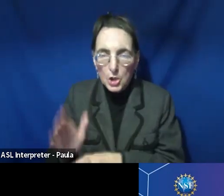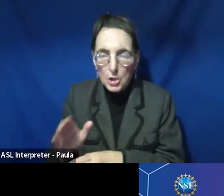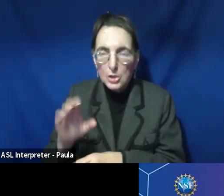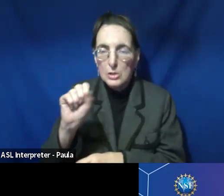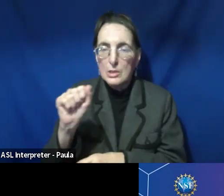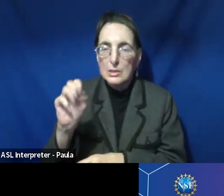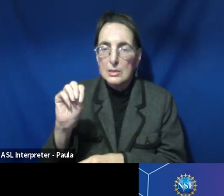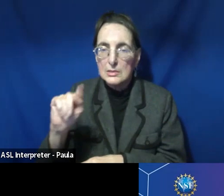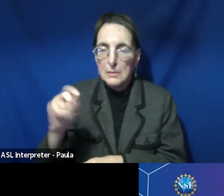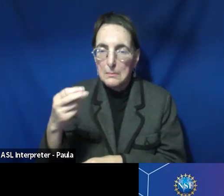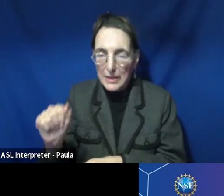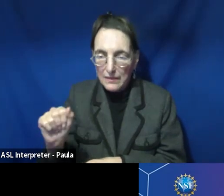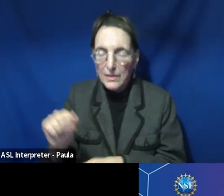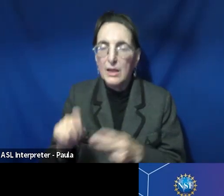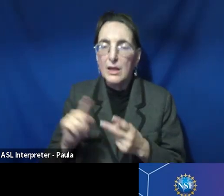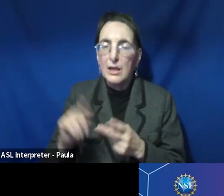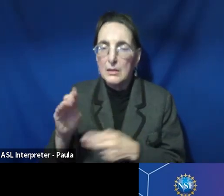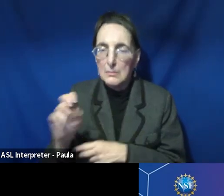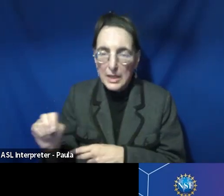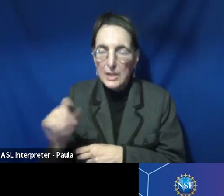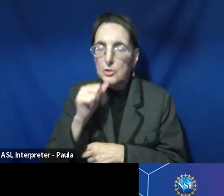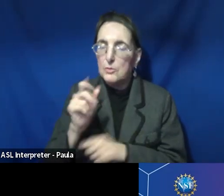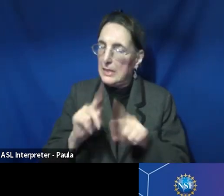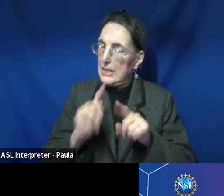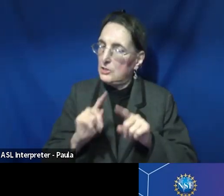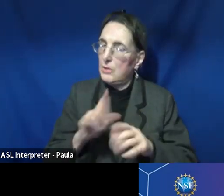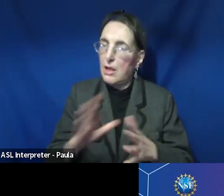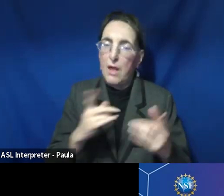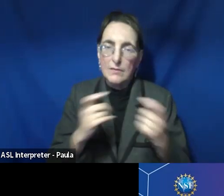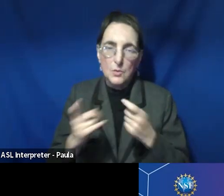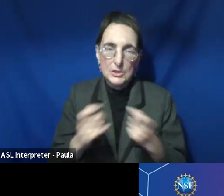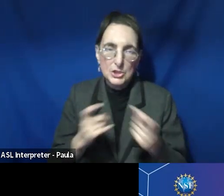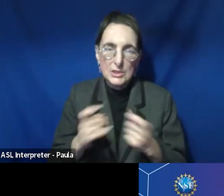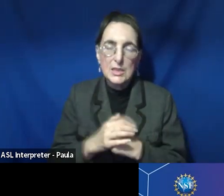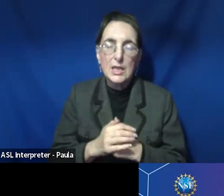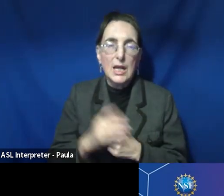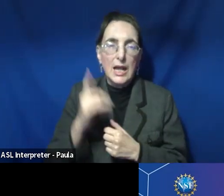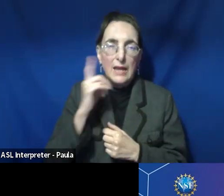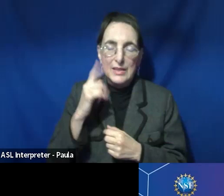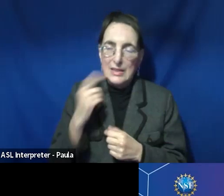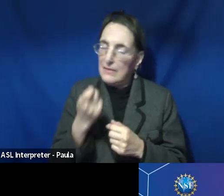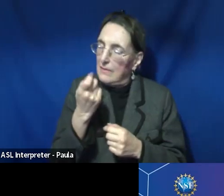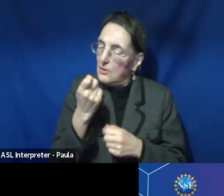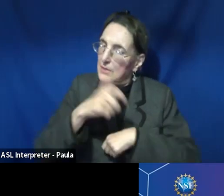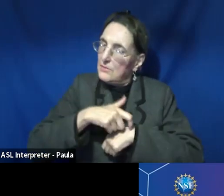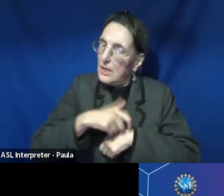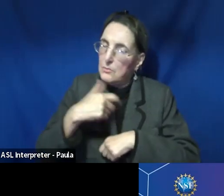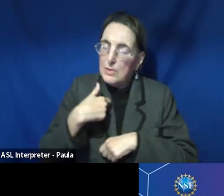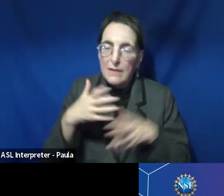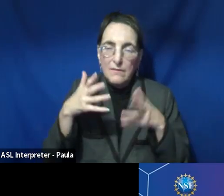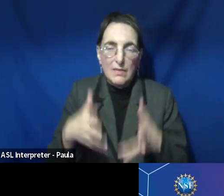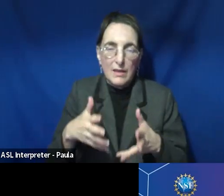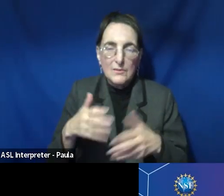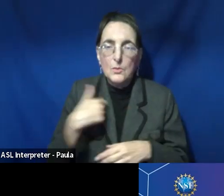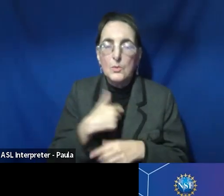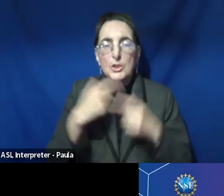and Beth Strausser, who've also been answering a lot of questions. And I think in the little bit of time that we have left, we've tried